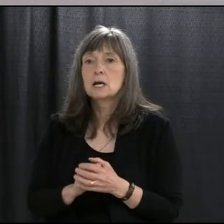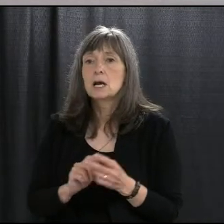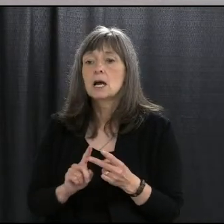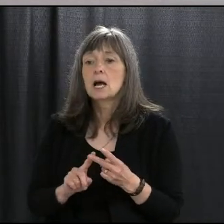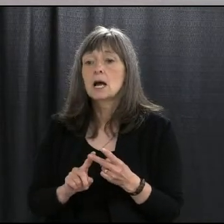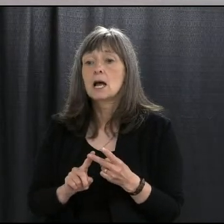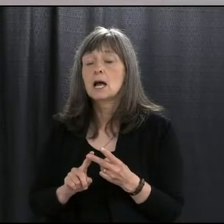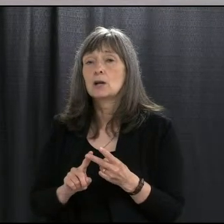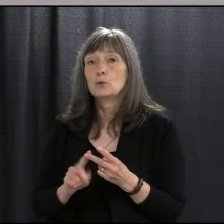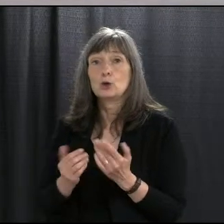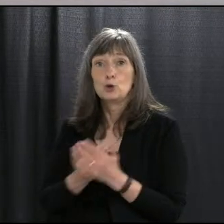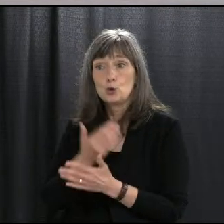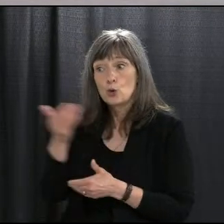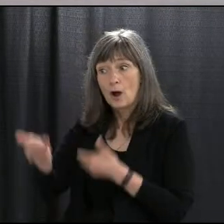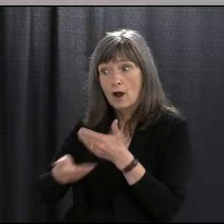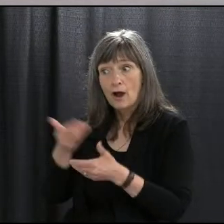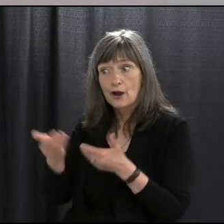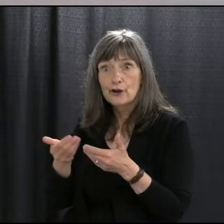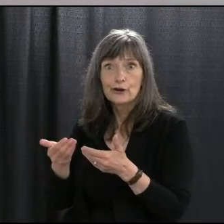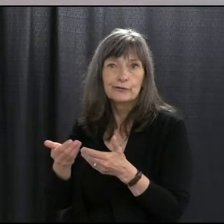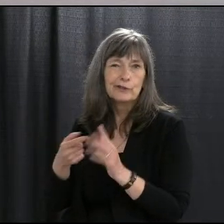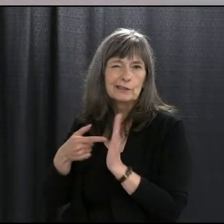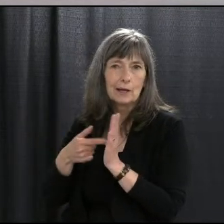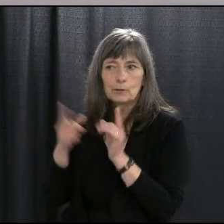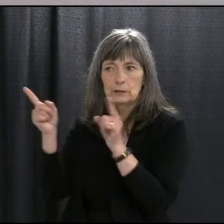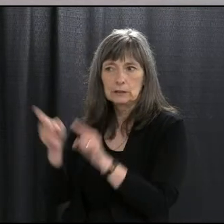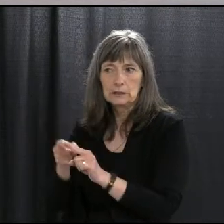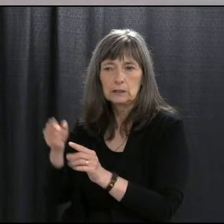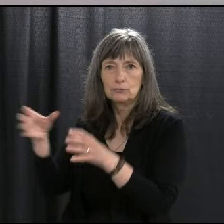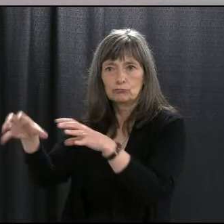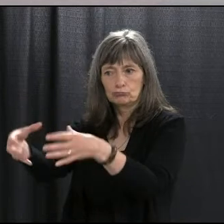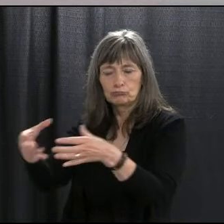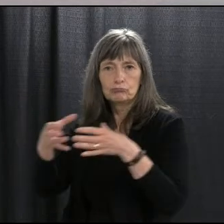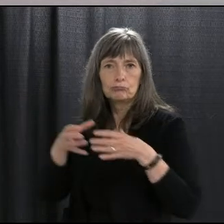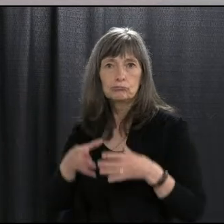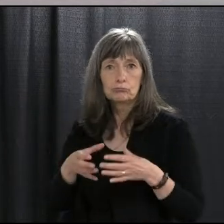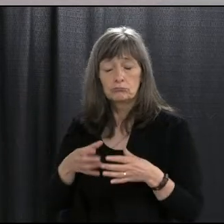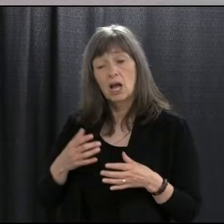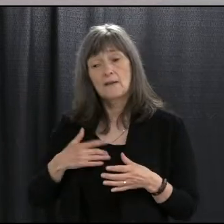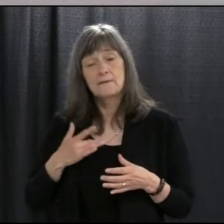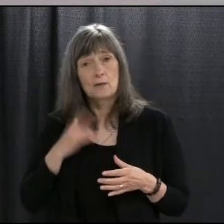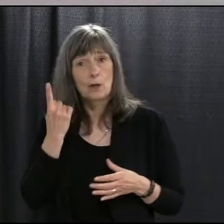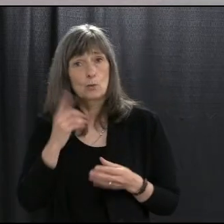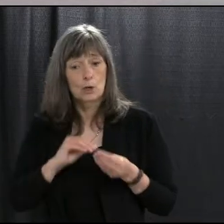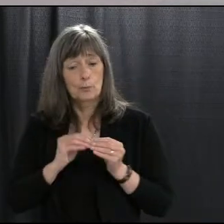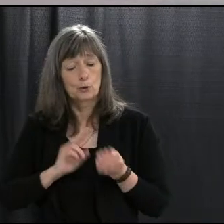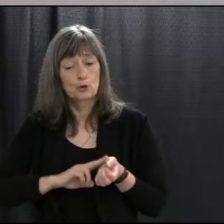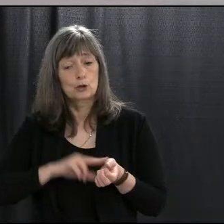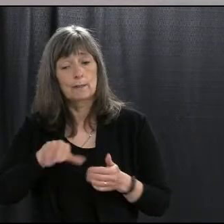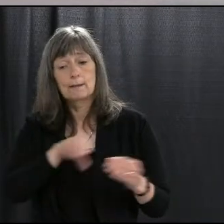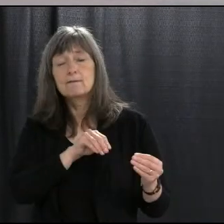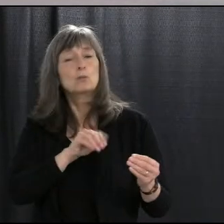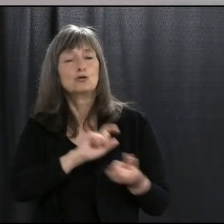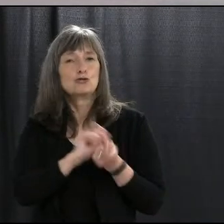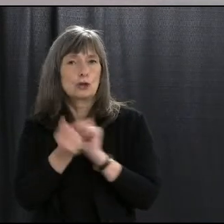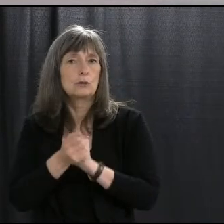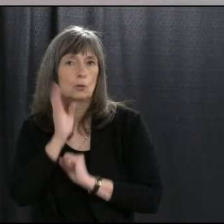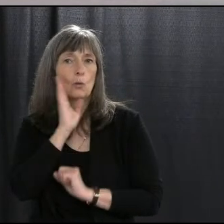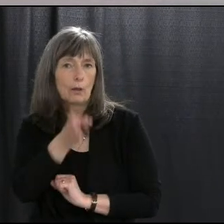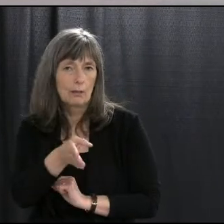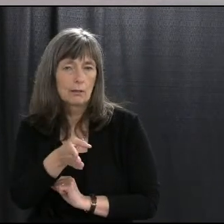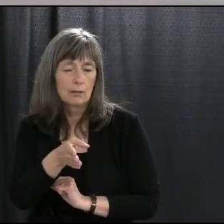recruitment initiatives, including the one in India, for example, we'll see that turnaround. That's one example, but we are focused